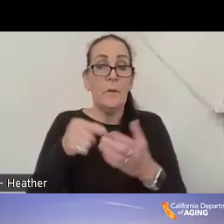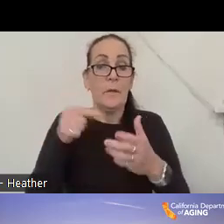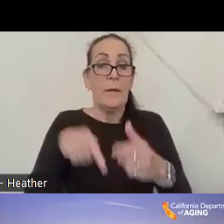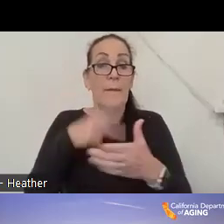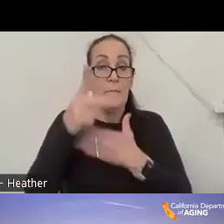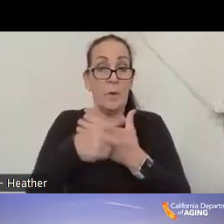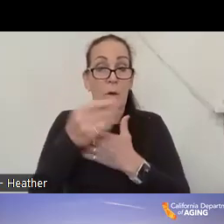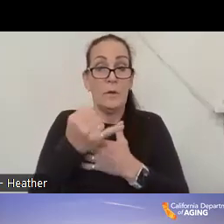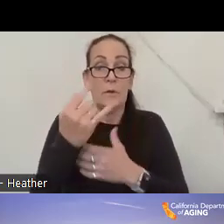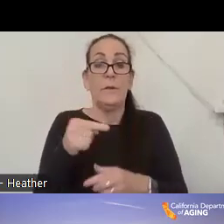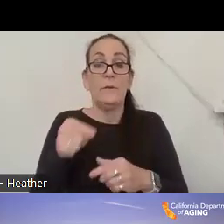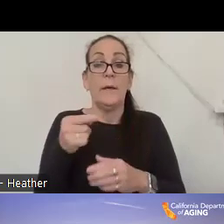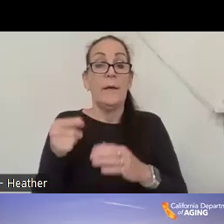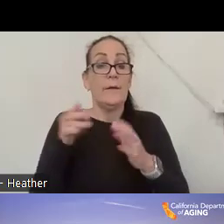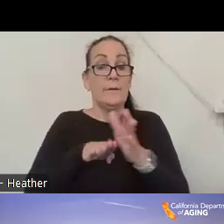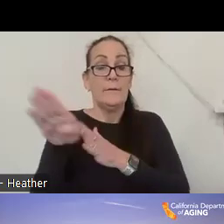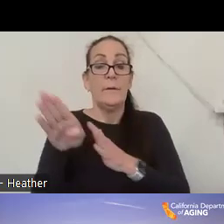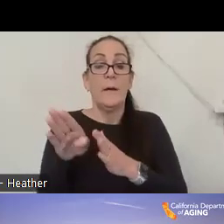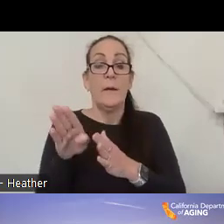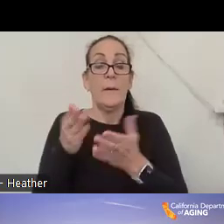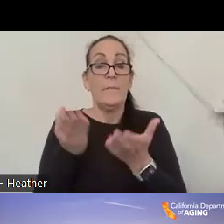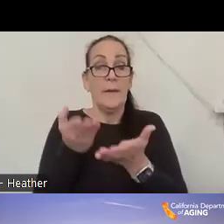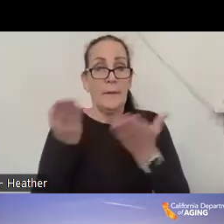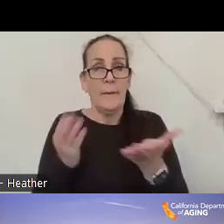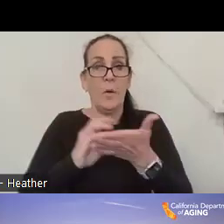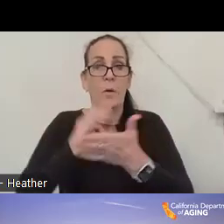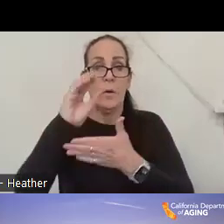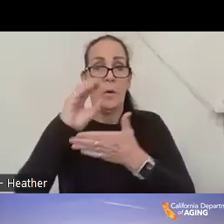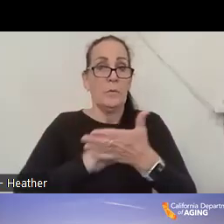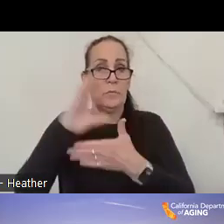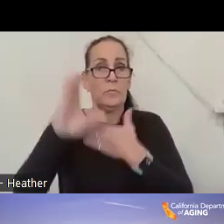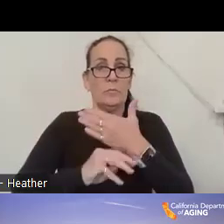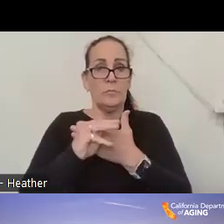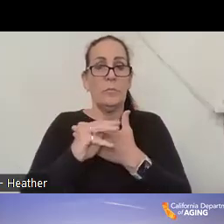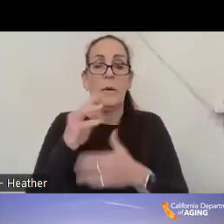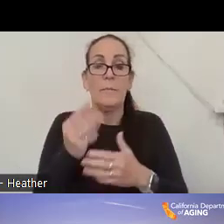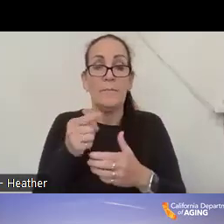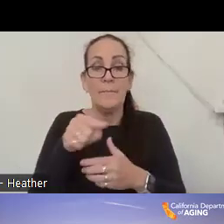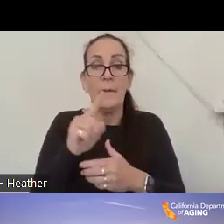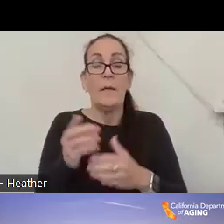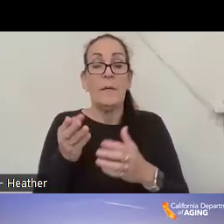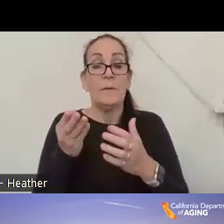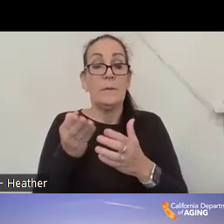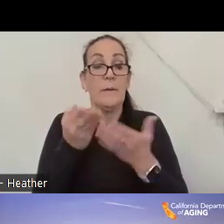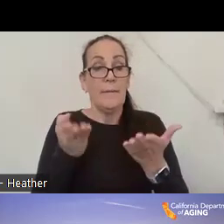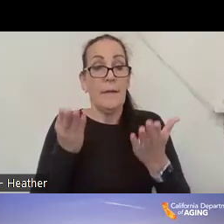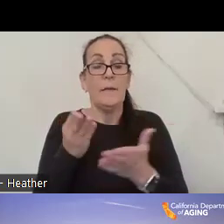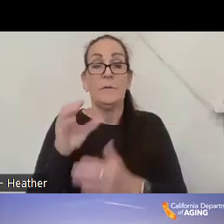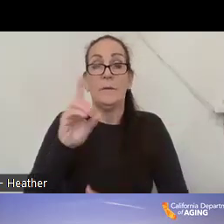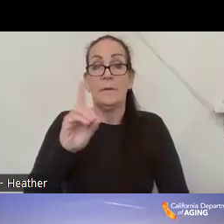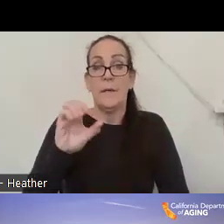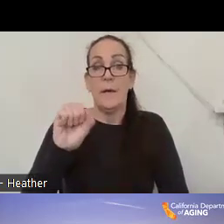that includes materials specifically for DSP, which are direct support professionals who